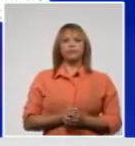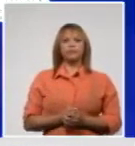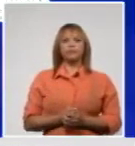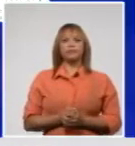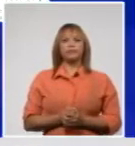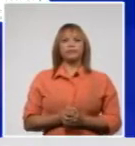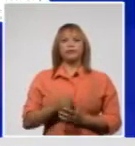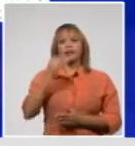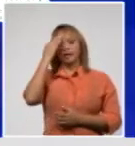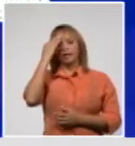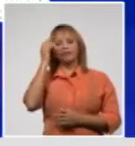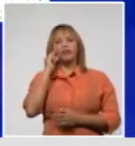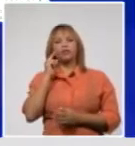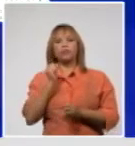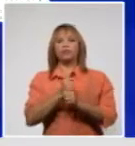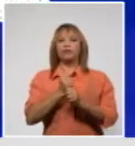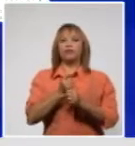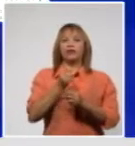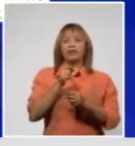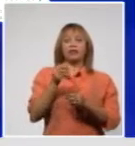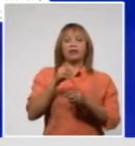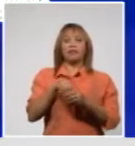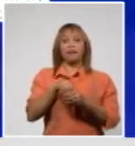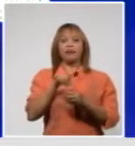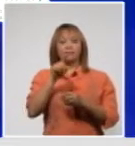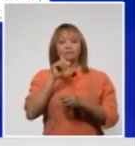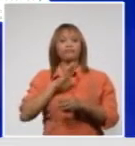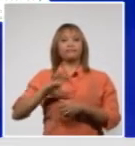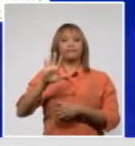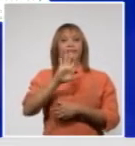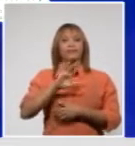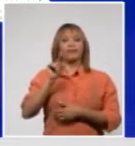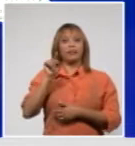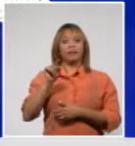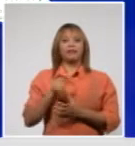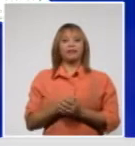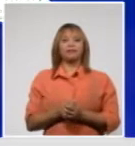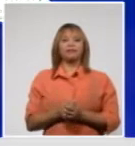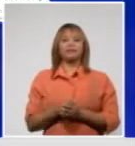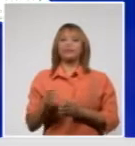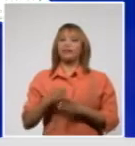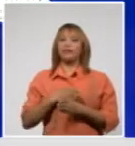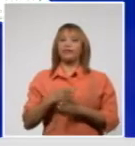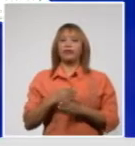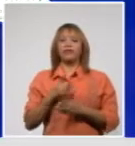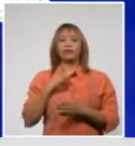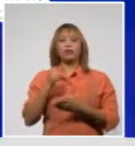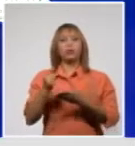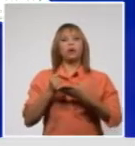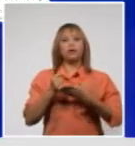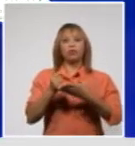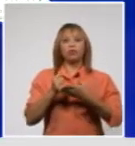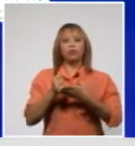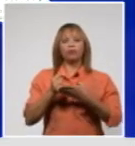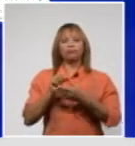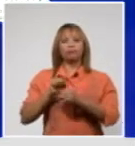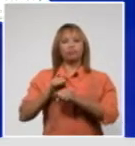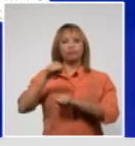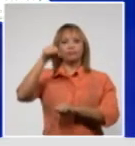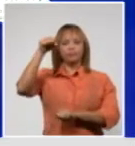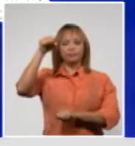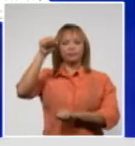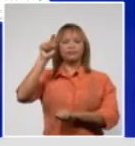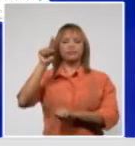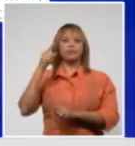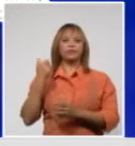are going to turn our attention to the world. We thank geographers Roberto